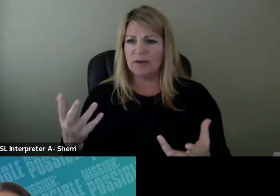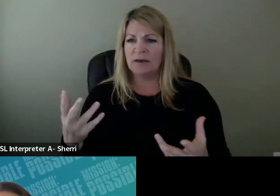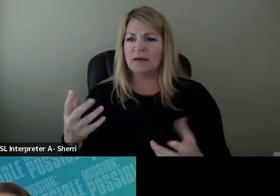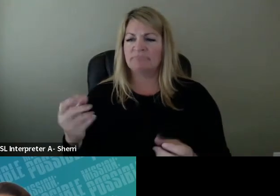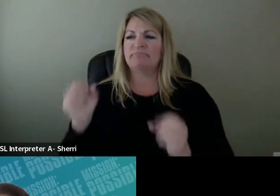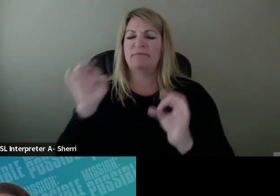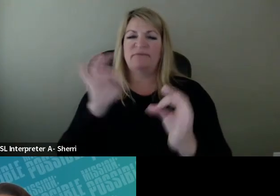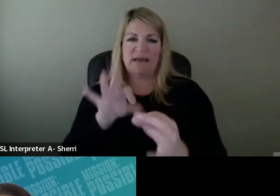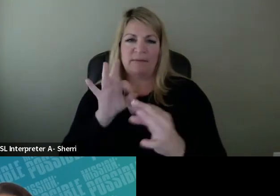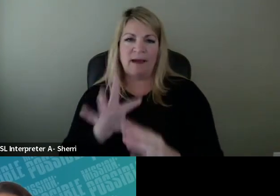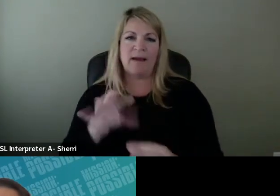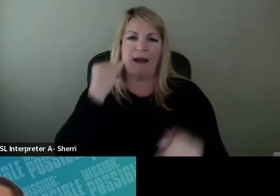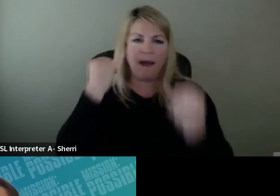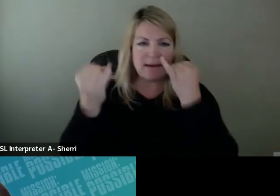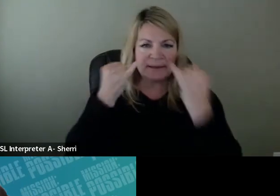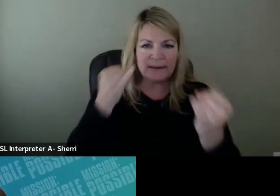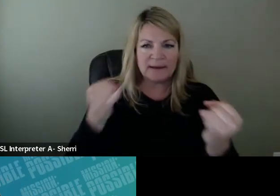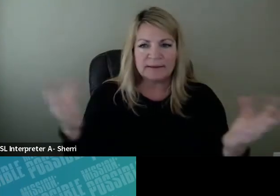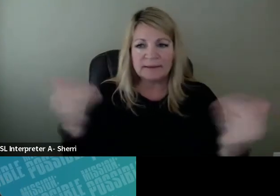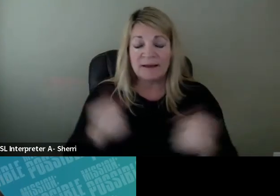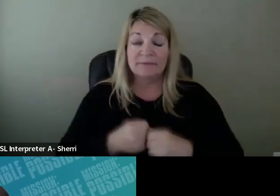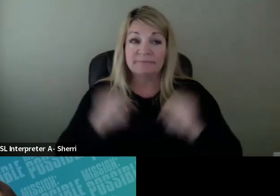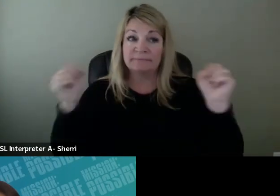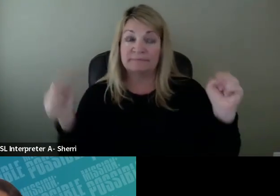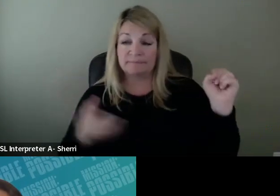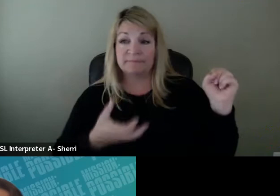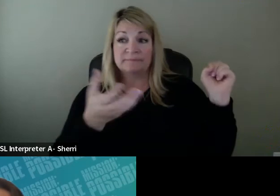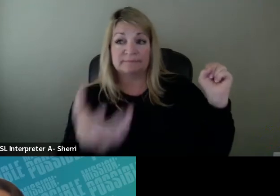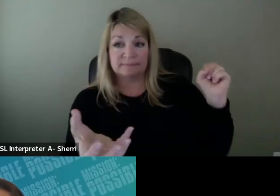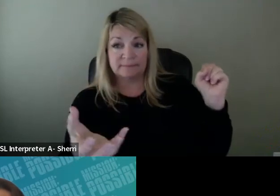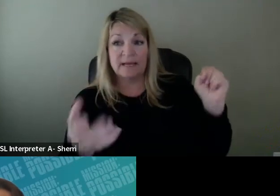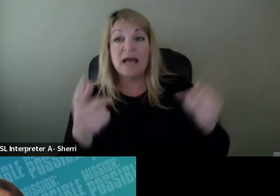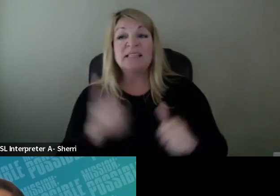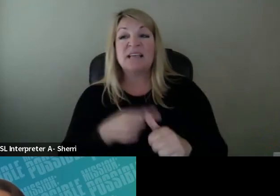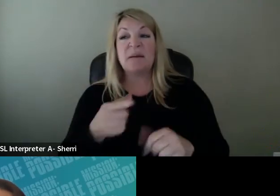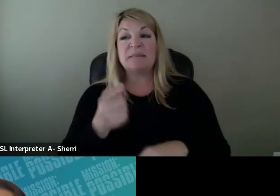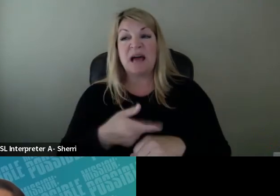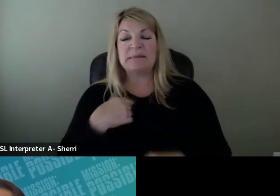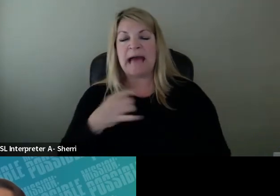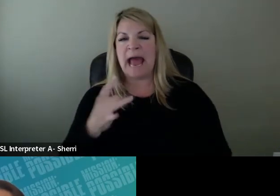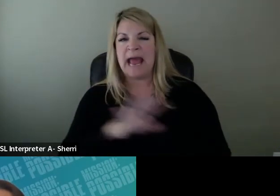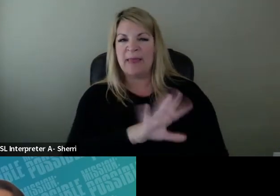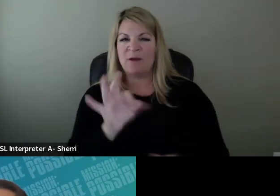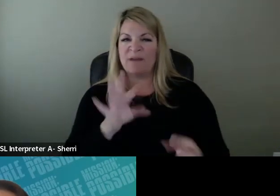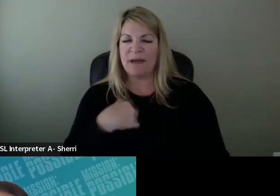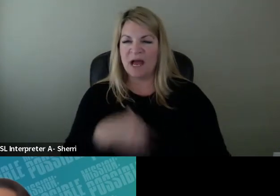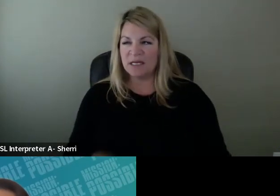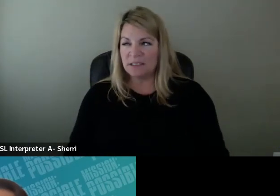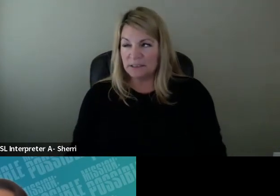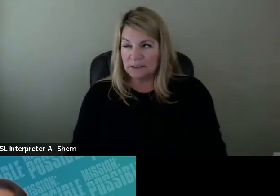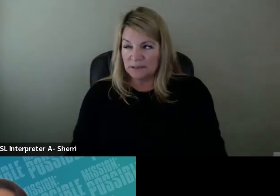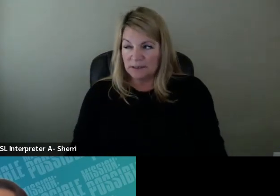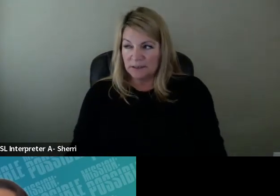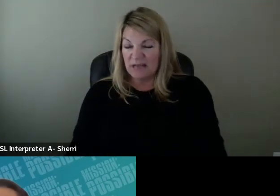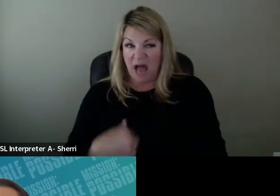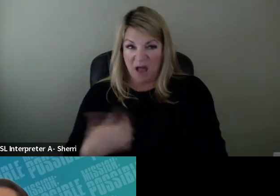feedback. And just full disclosure, there were times I hated those feedback because it did not align to what I